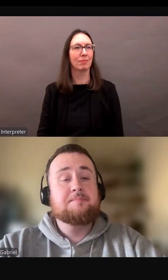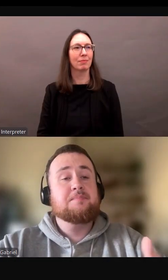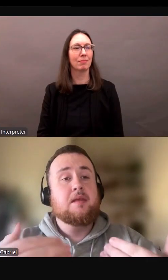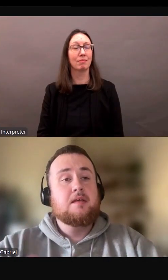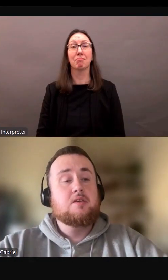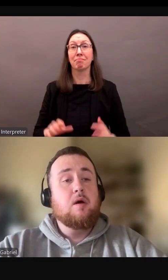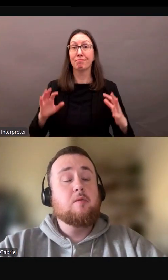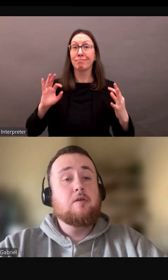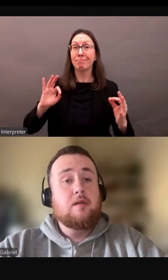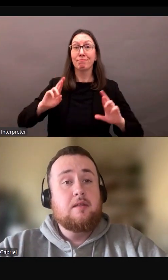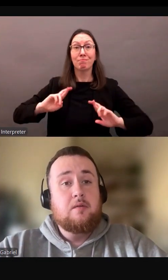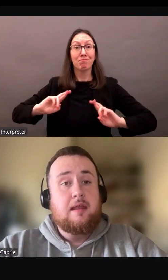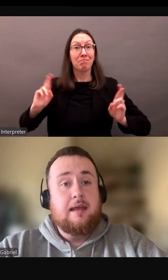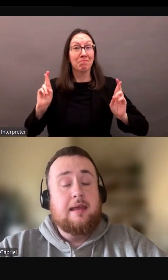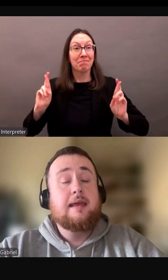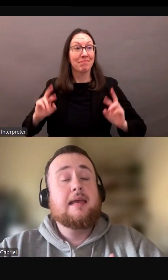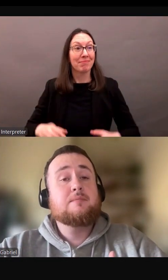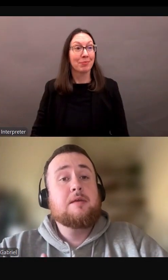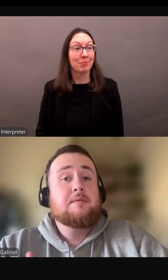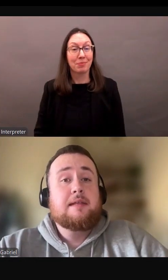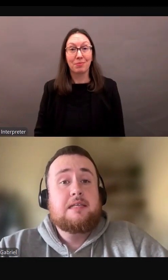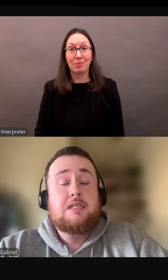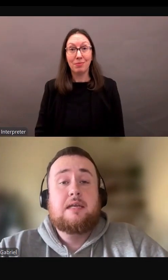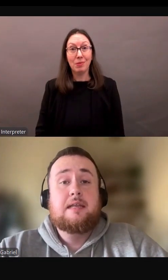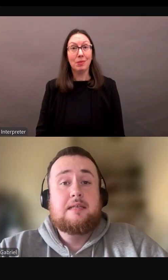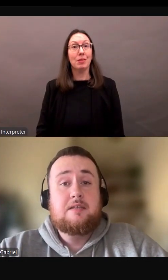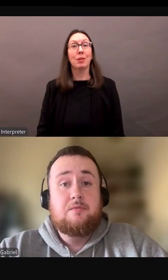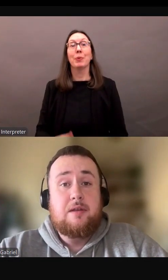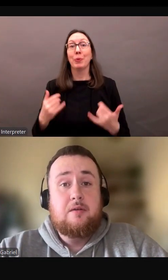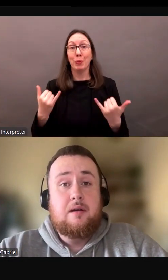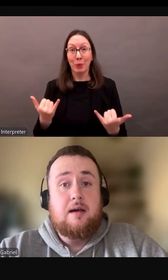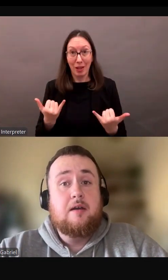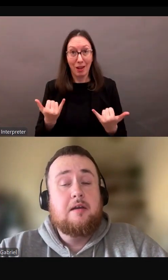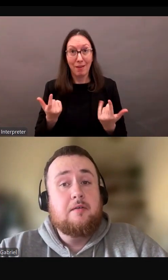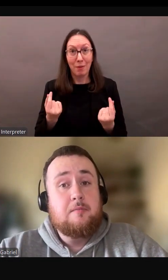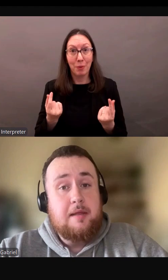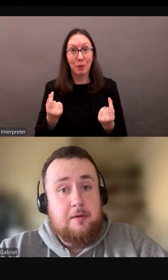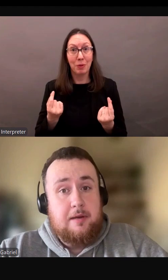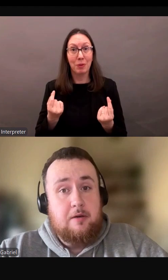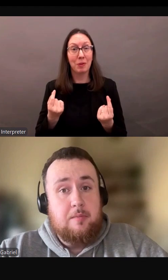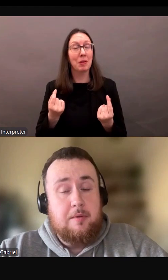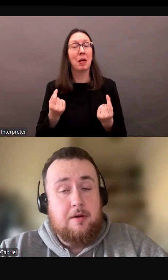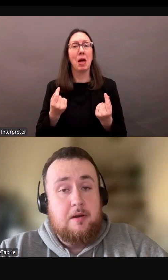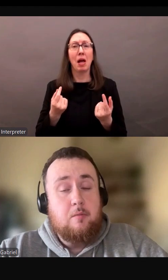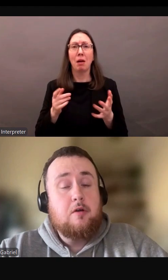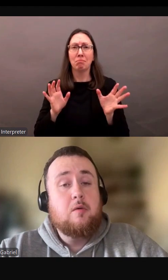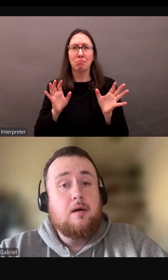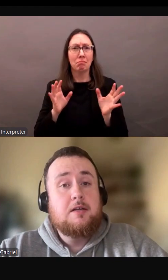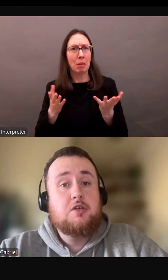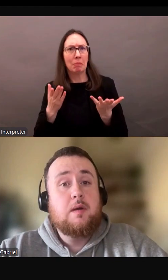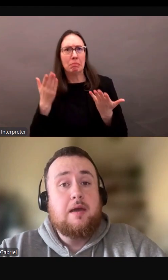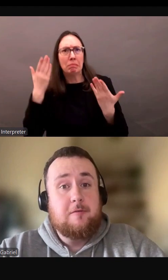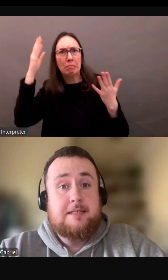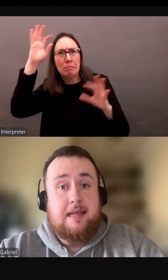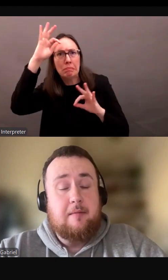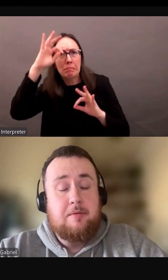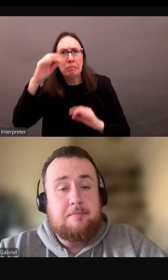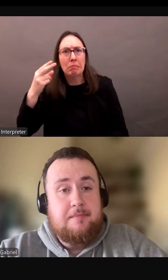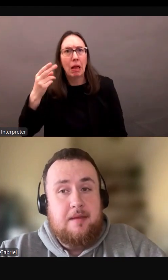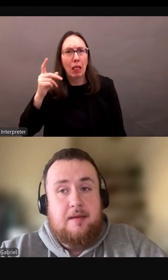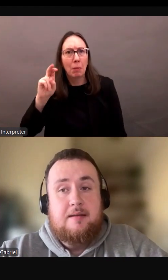Perfect. So what we're going to do today, in case people in this video call are not familiar with Helperbird, we're going to walk through every